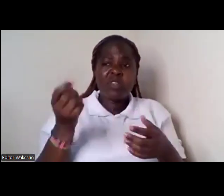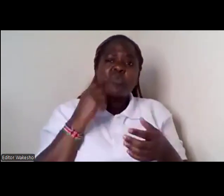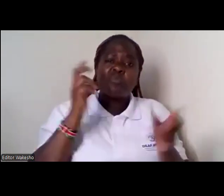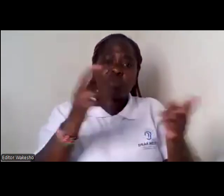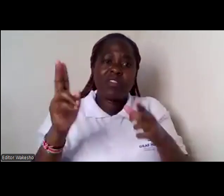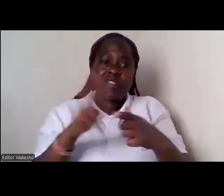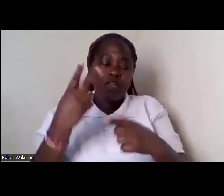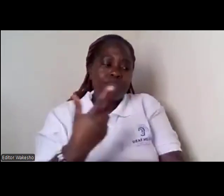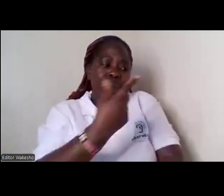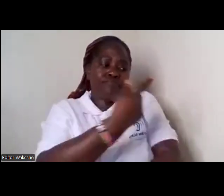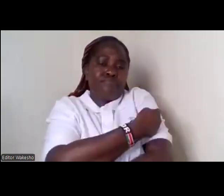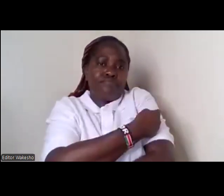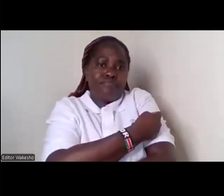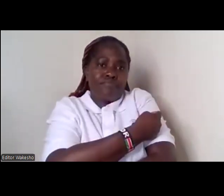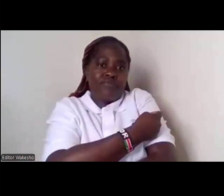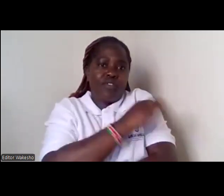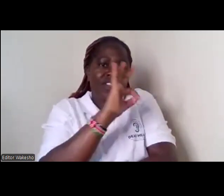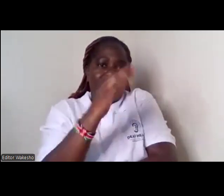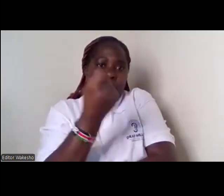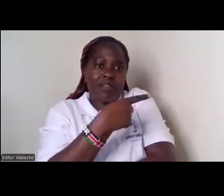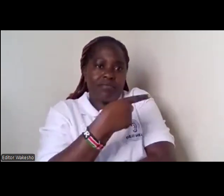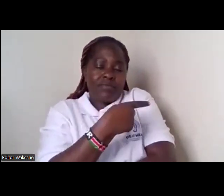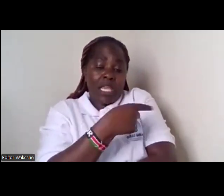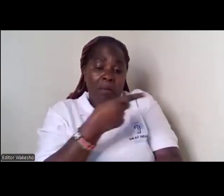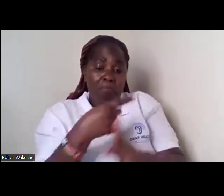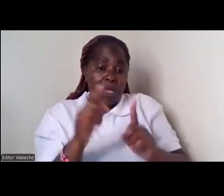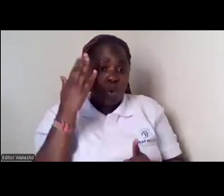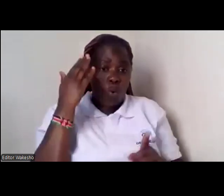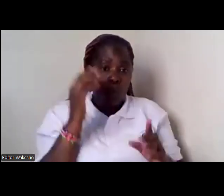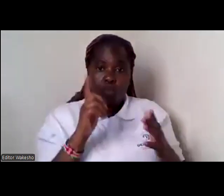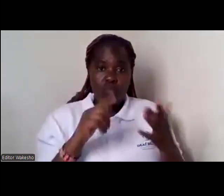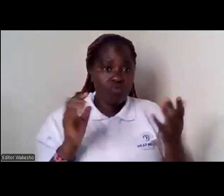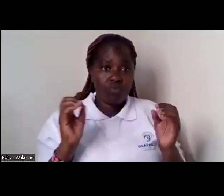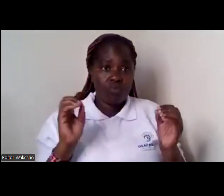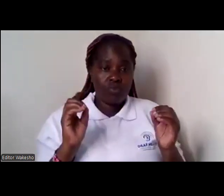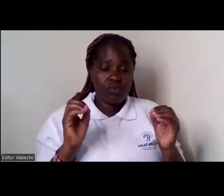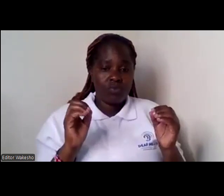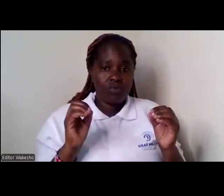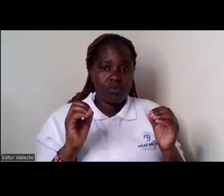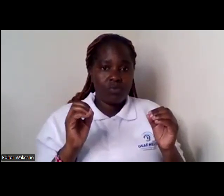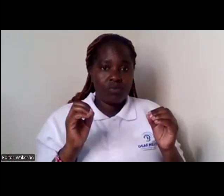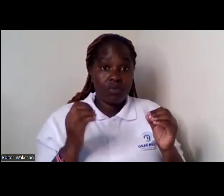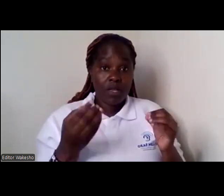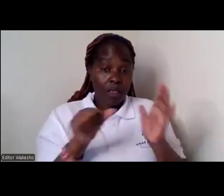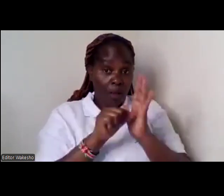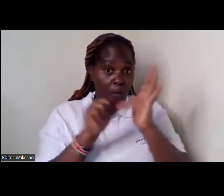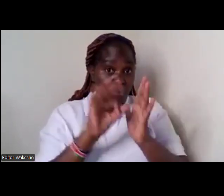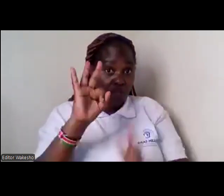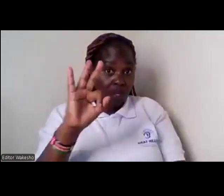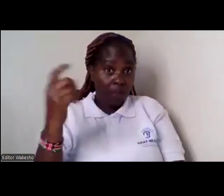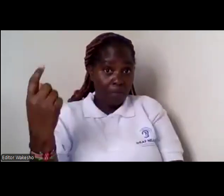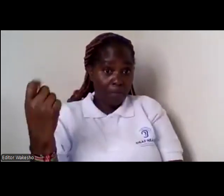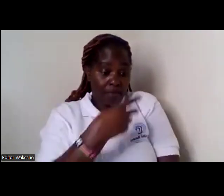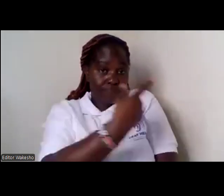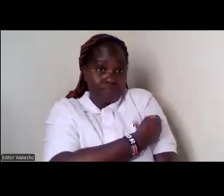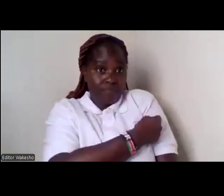injection. Now, what they might not know is one issue with the 3-monthly injection is you can go up